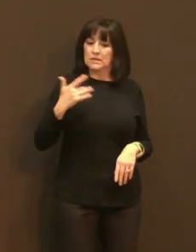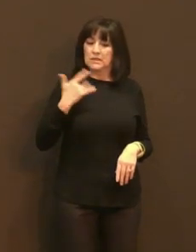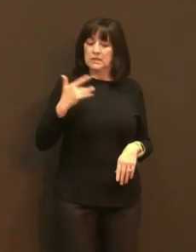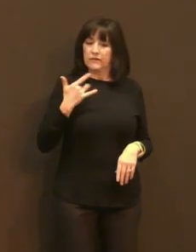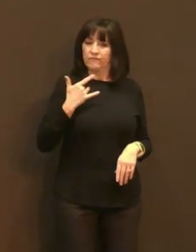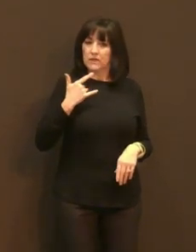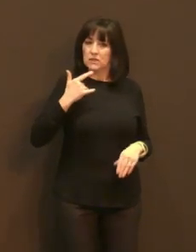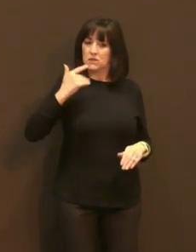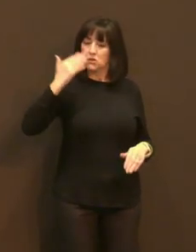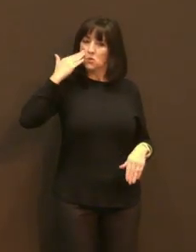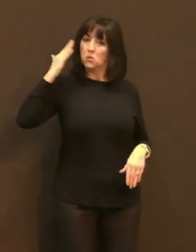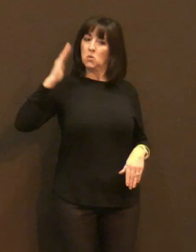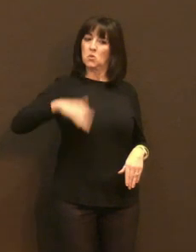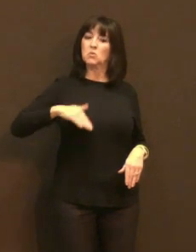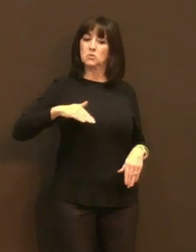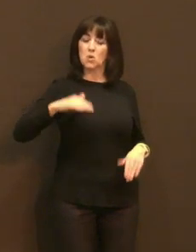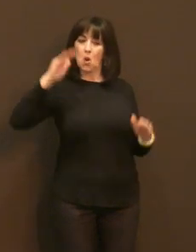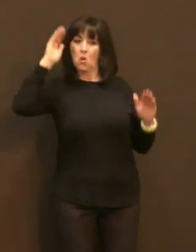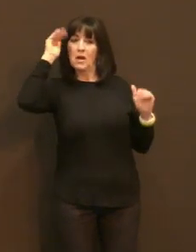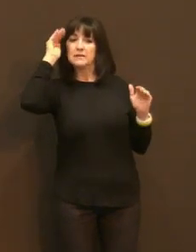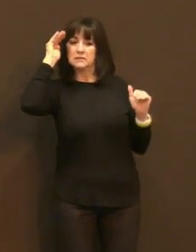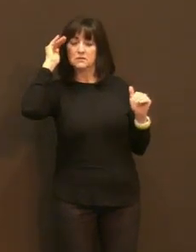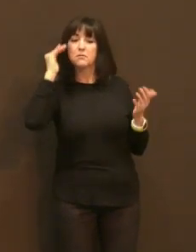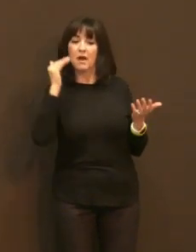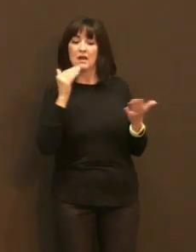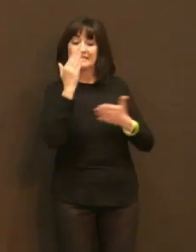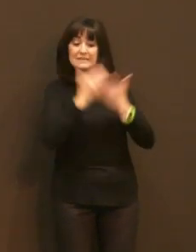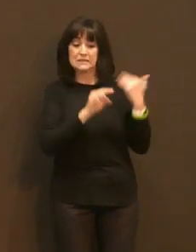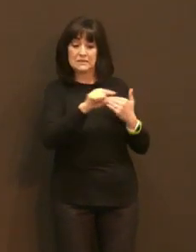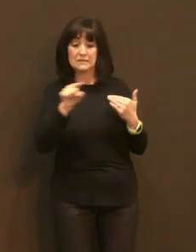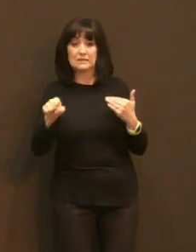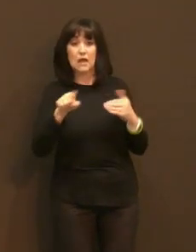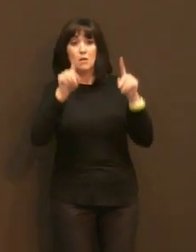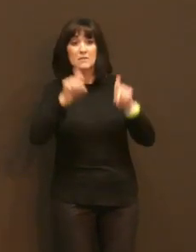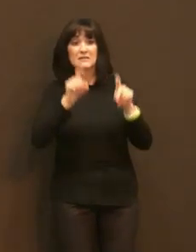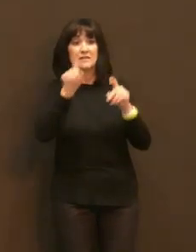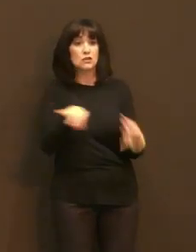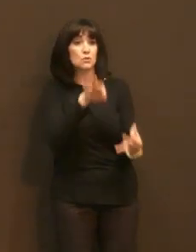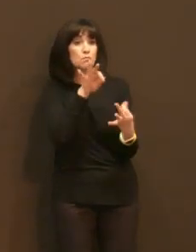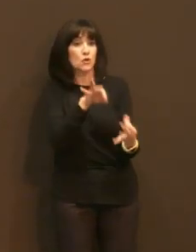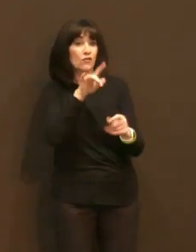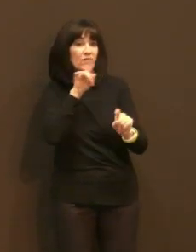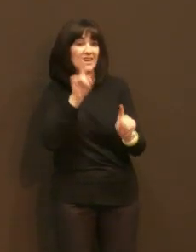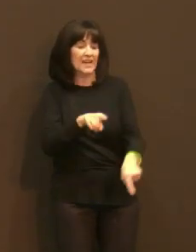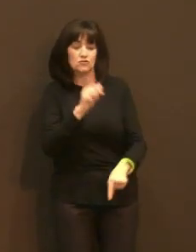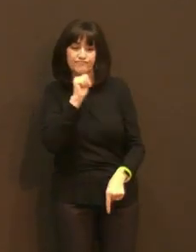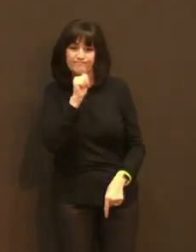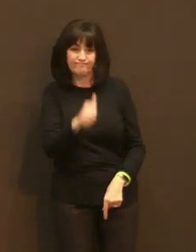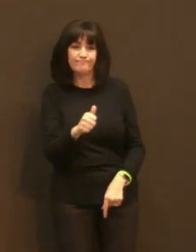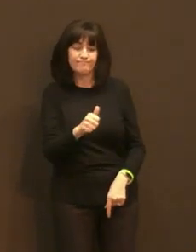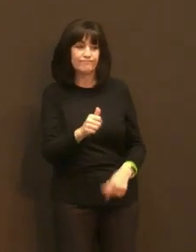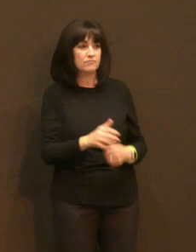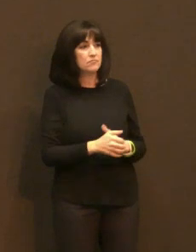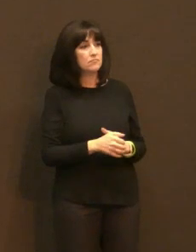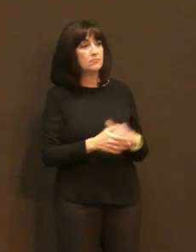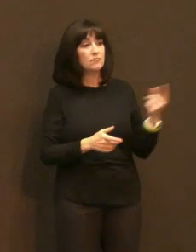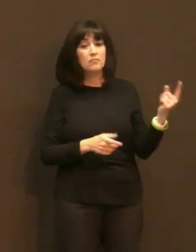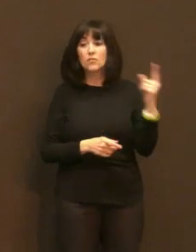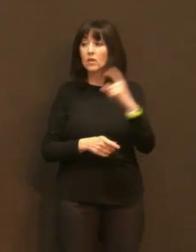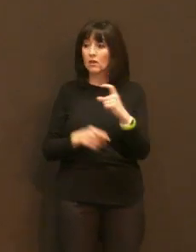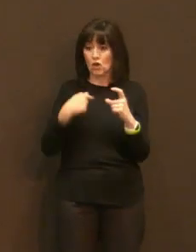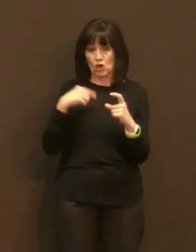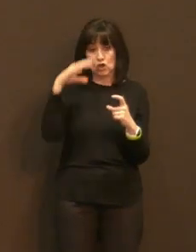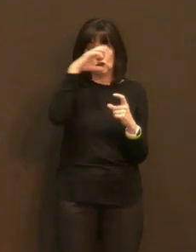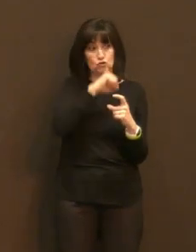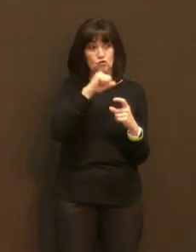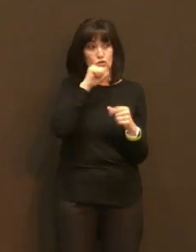so we treat a negative accordingly. On that same idea, assuming we don't have enough tests that we